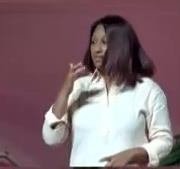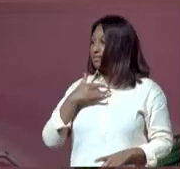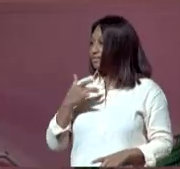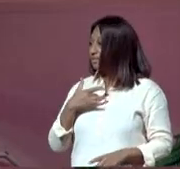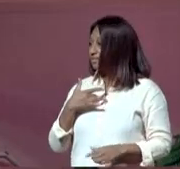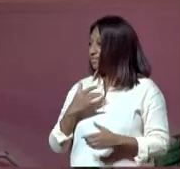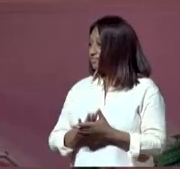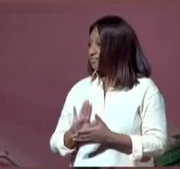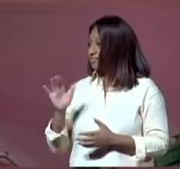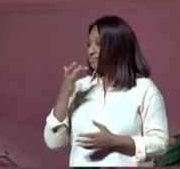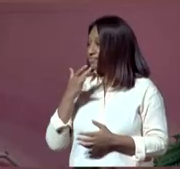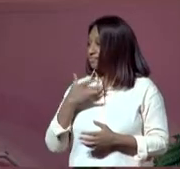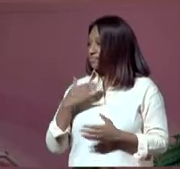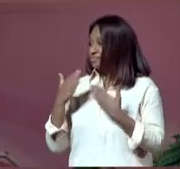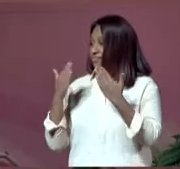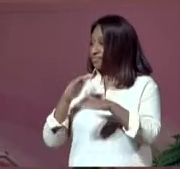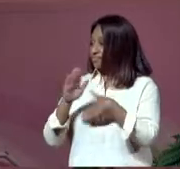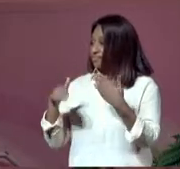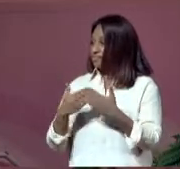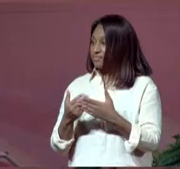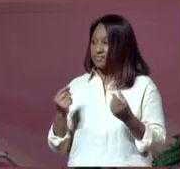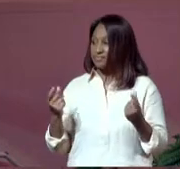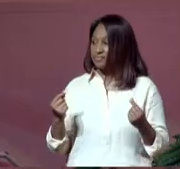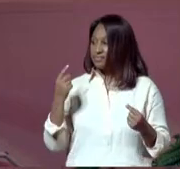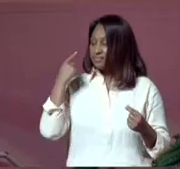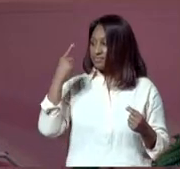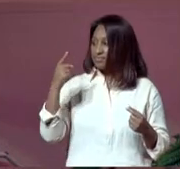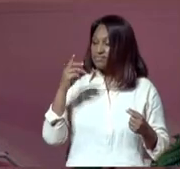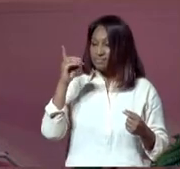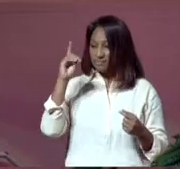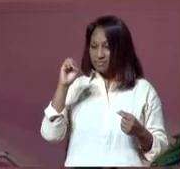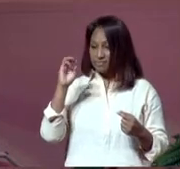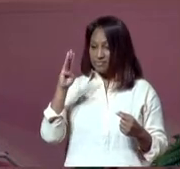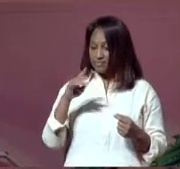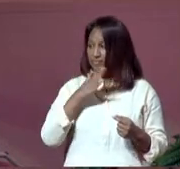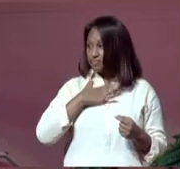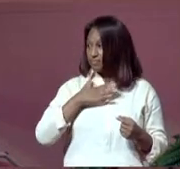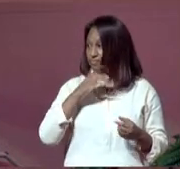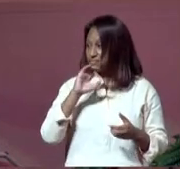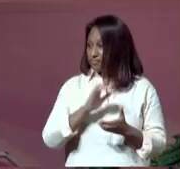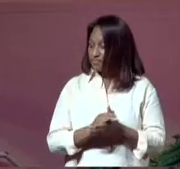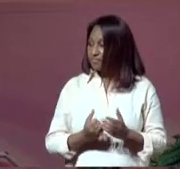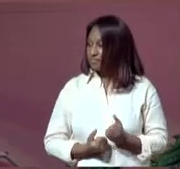It's your birthday. Thanks for all that you are doing for Deb and for your support of